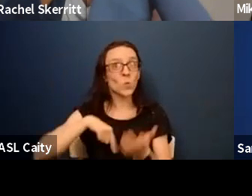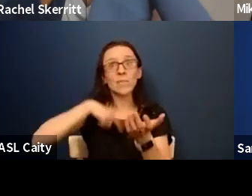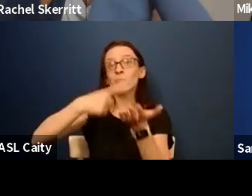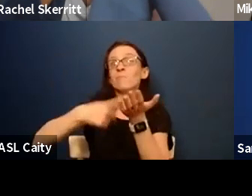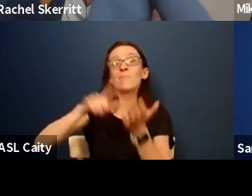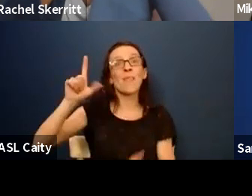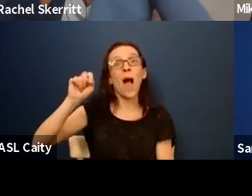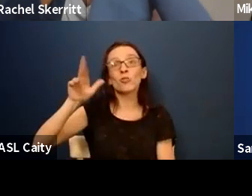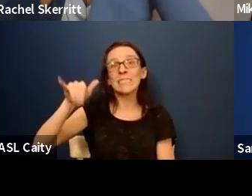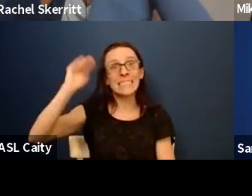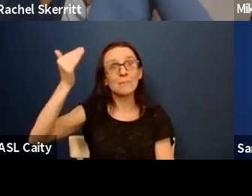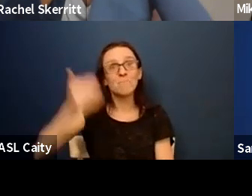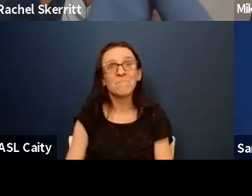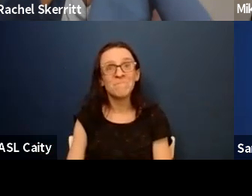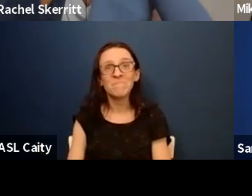So